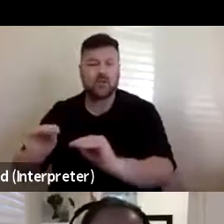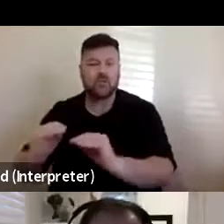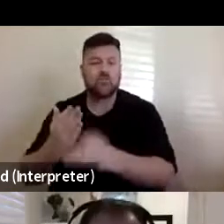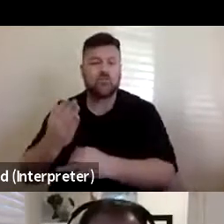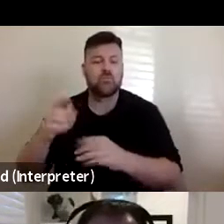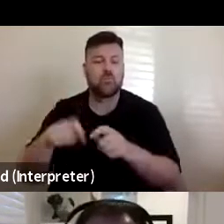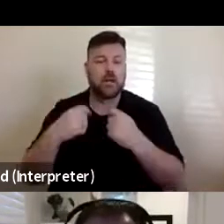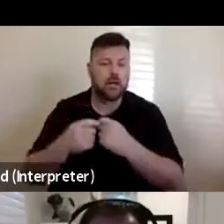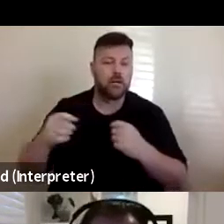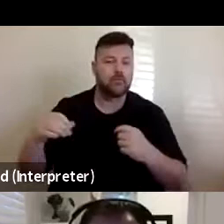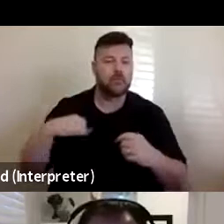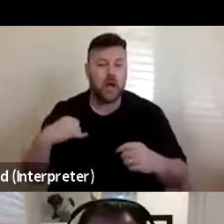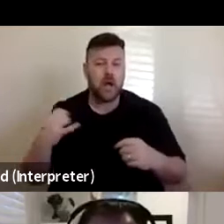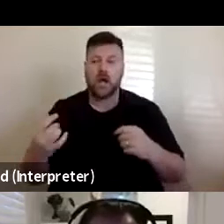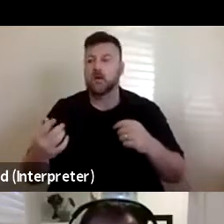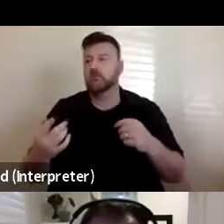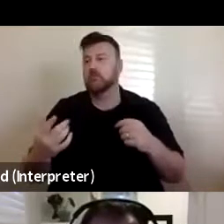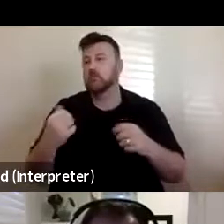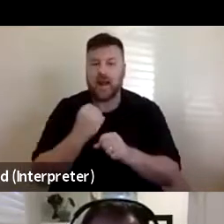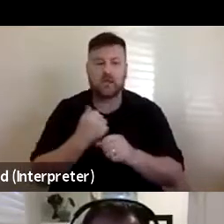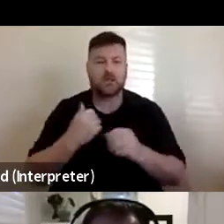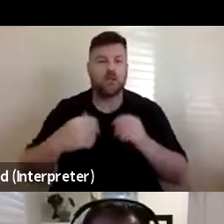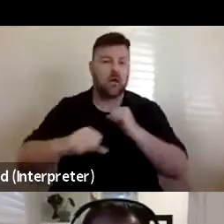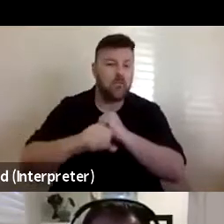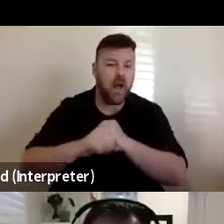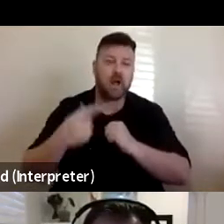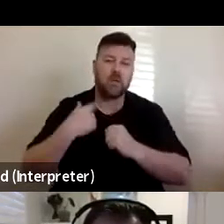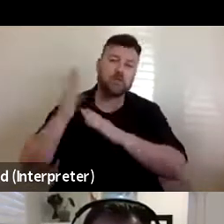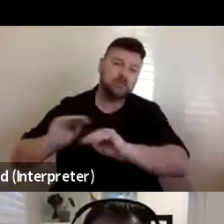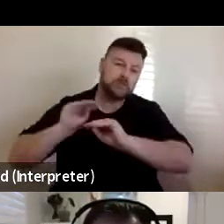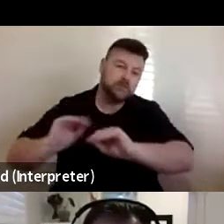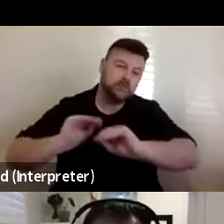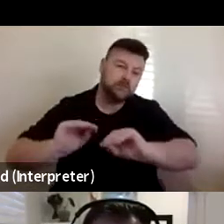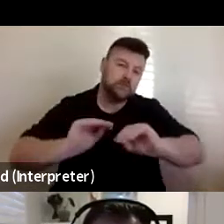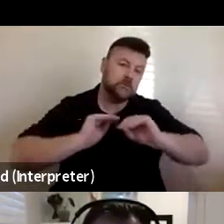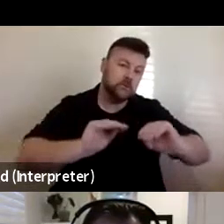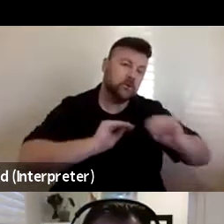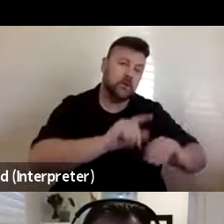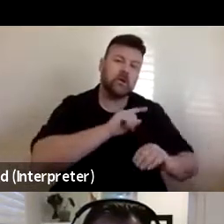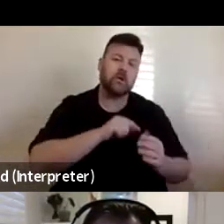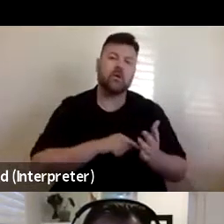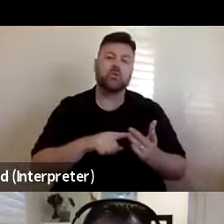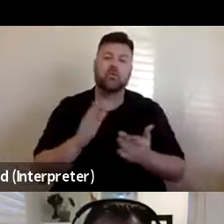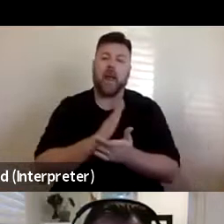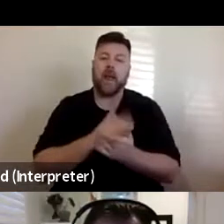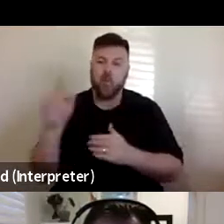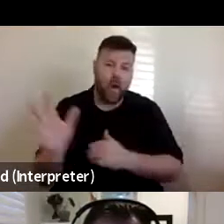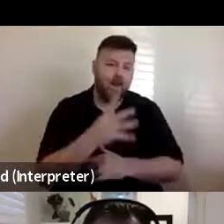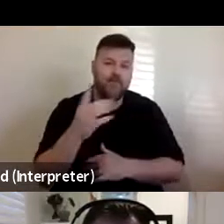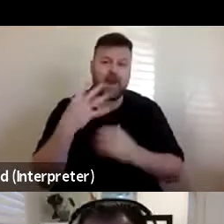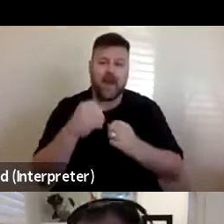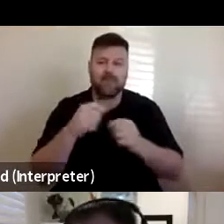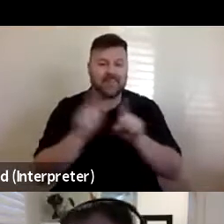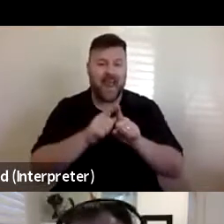know, from comms or production or marketing or what have you. The amount of education required to kind of bring everybody up to speed in terms